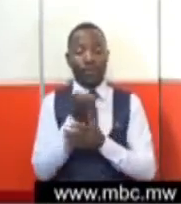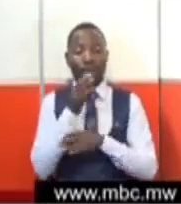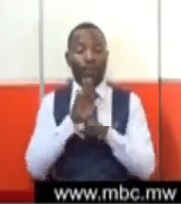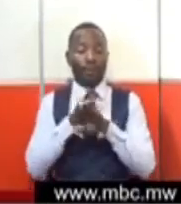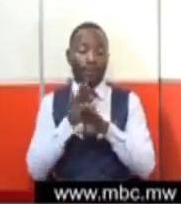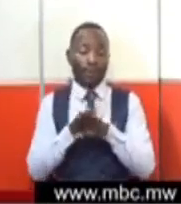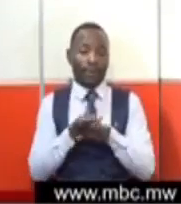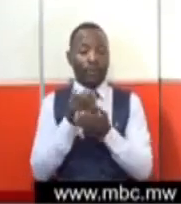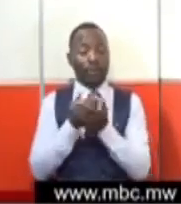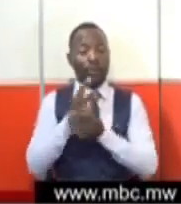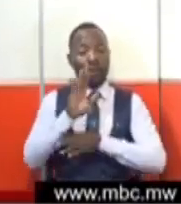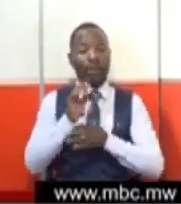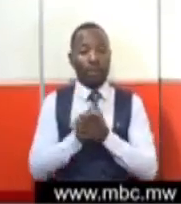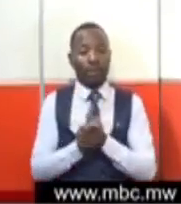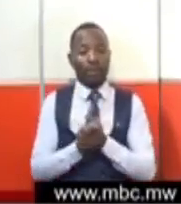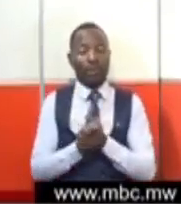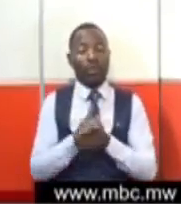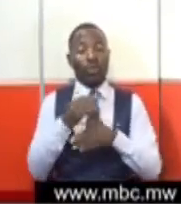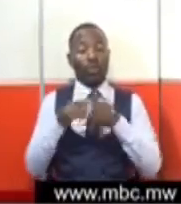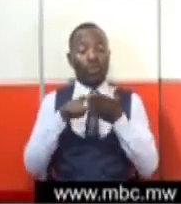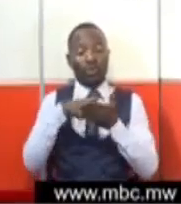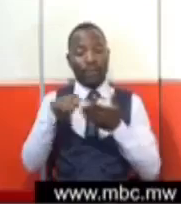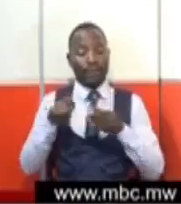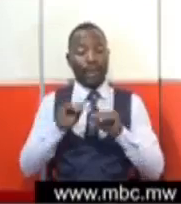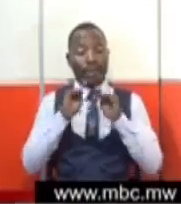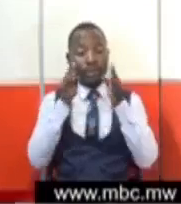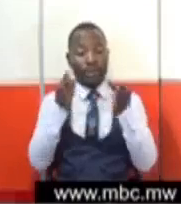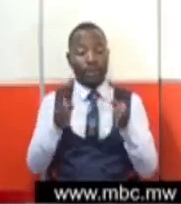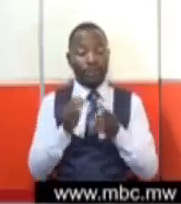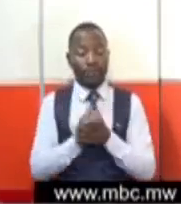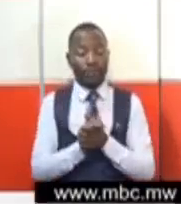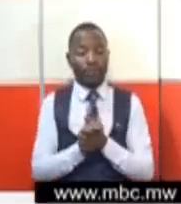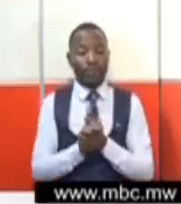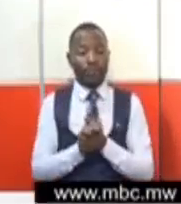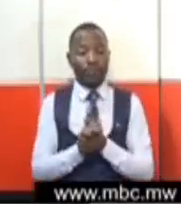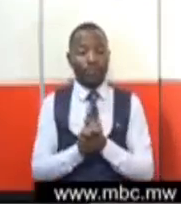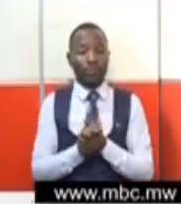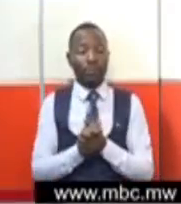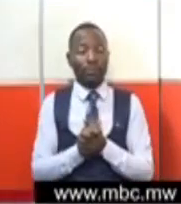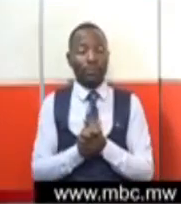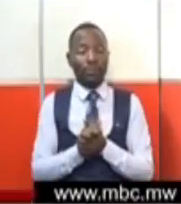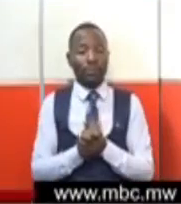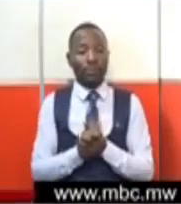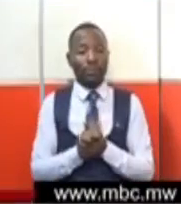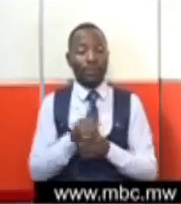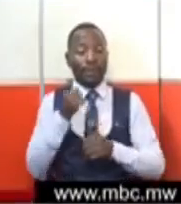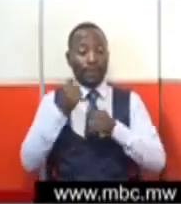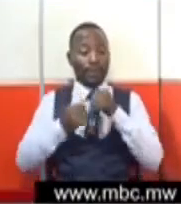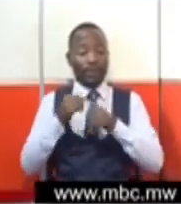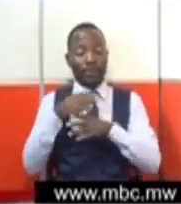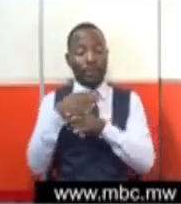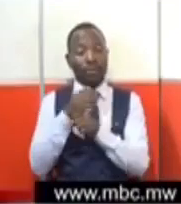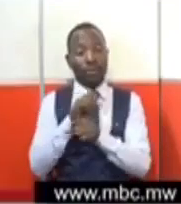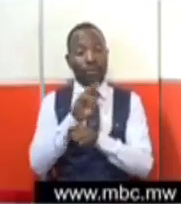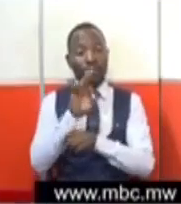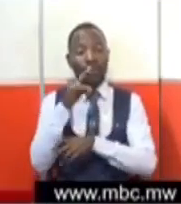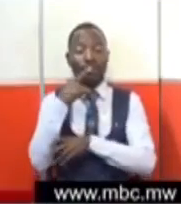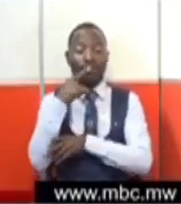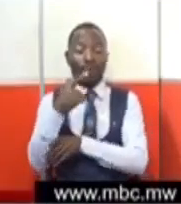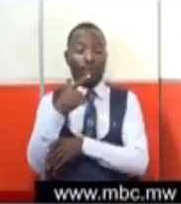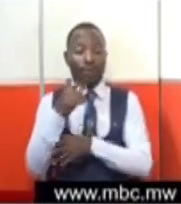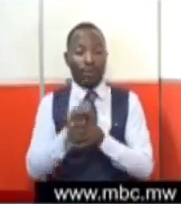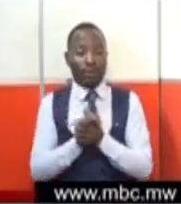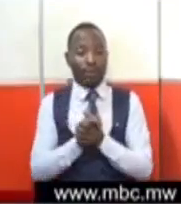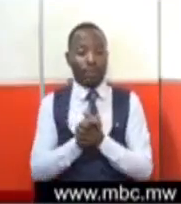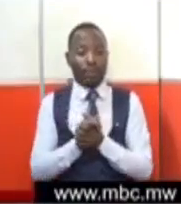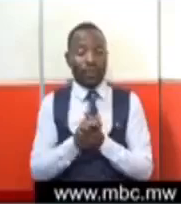to their calls regarding the teacher registration process in the country. And in sports, the Football Association of Malawi